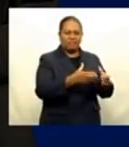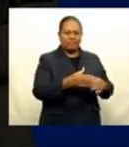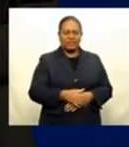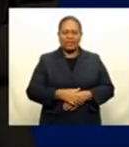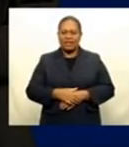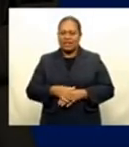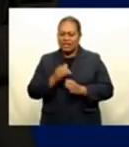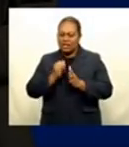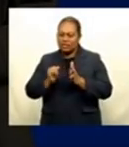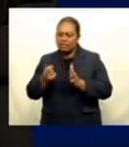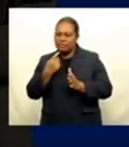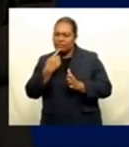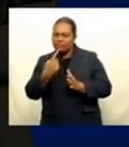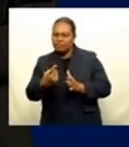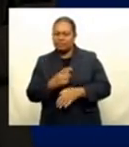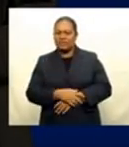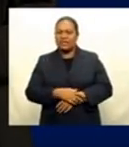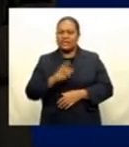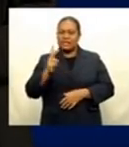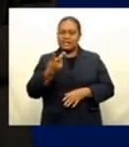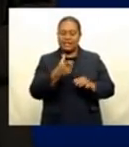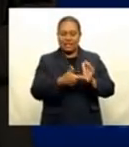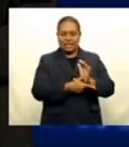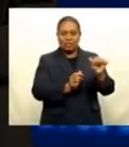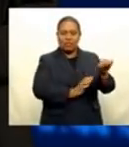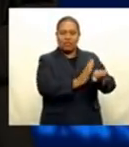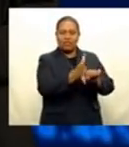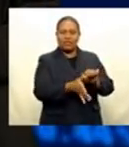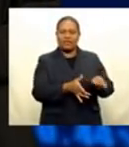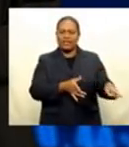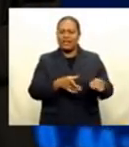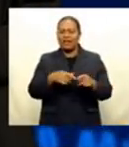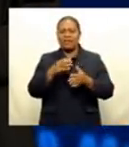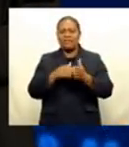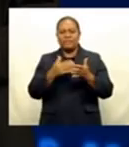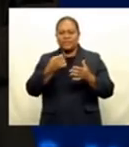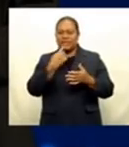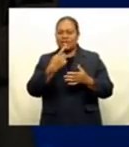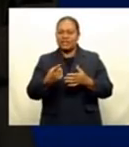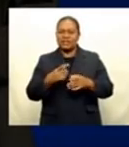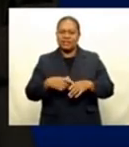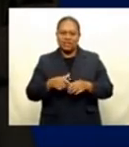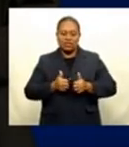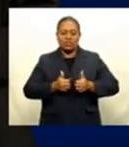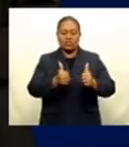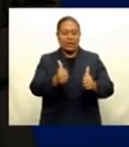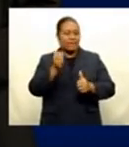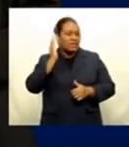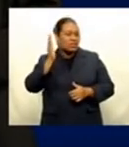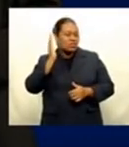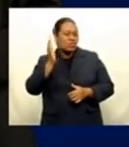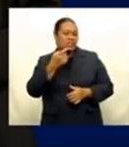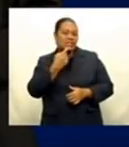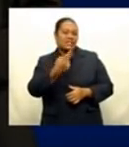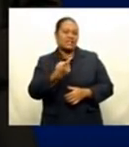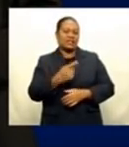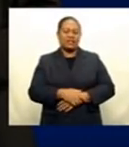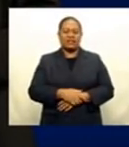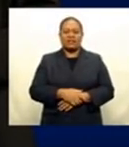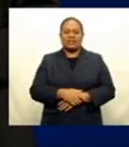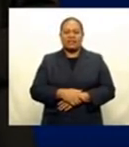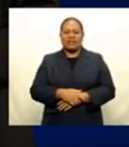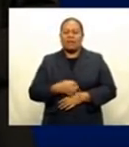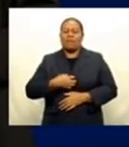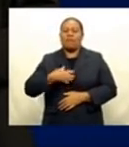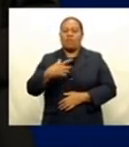have also been impacted by the second wave of the COVID-19 pandemic. East Coast Driving School instructor Alvin Prasad says more than